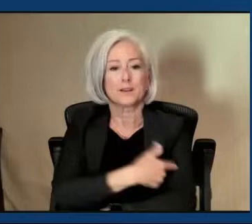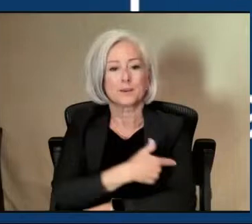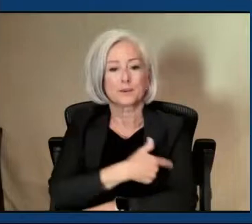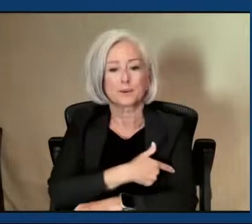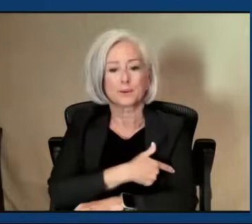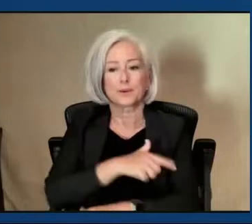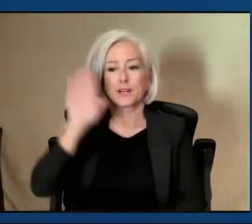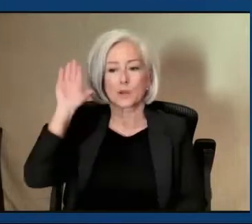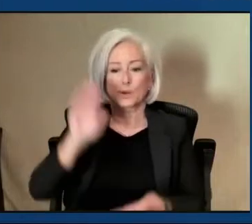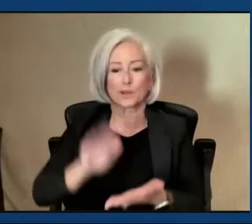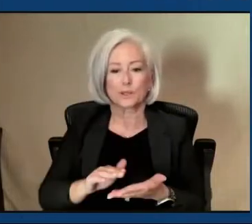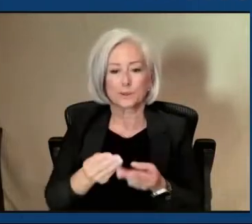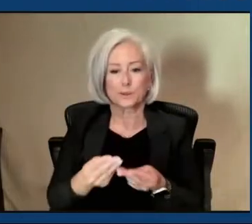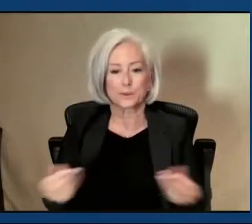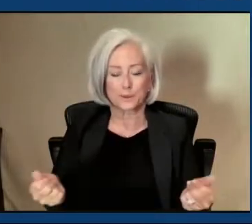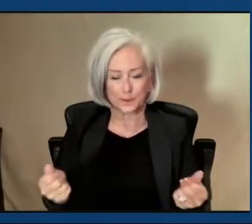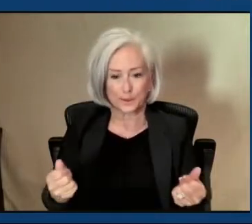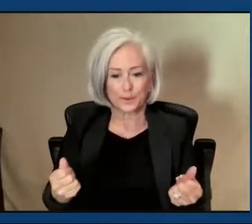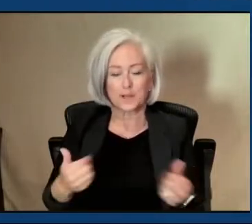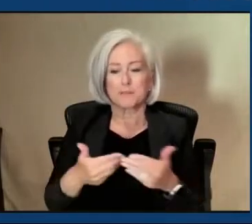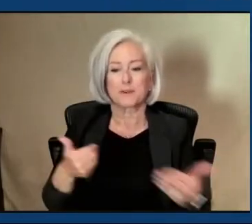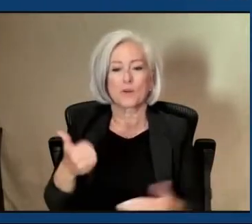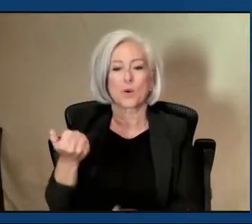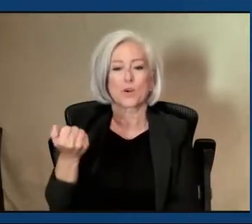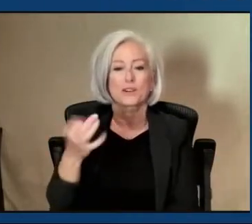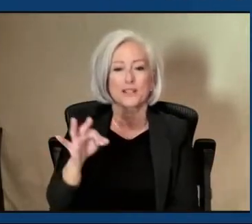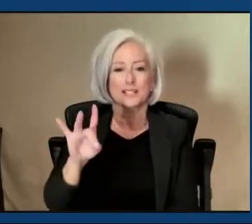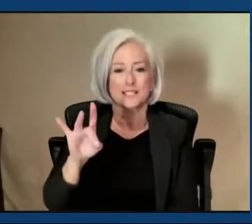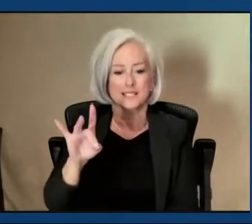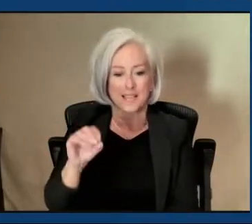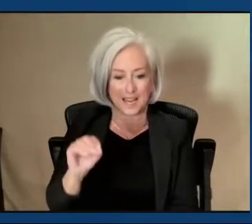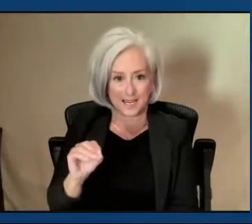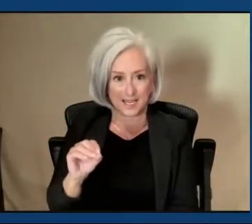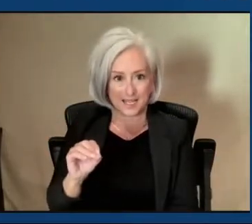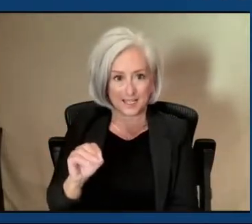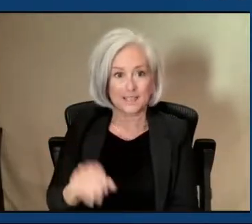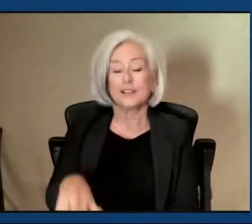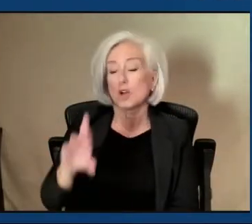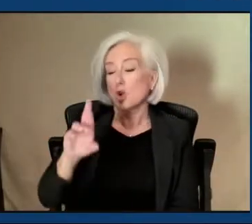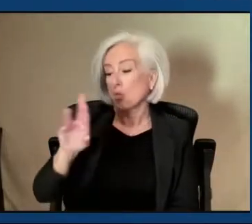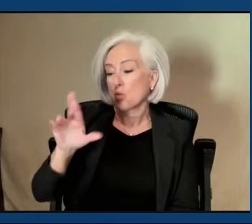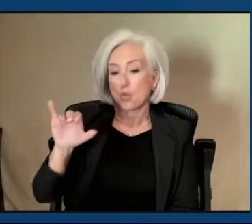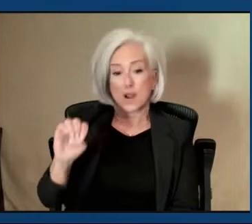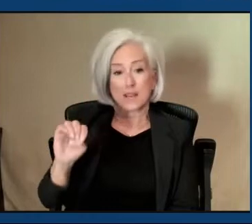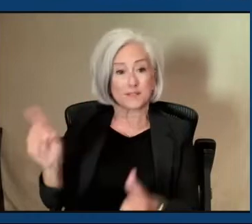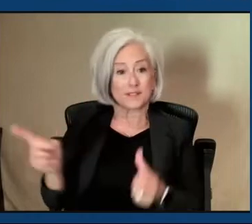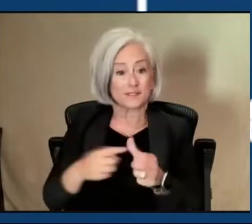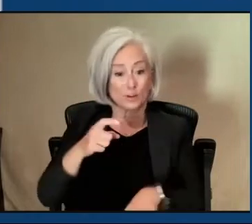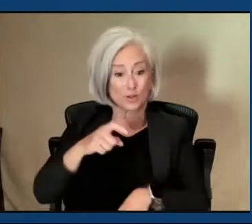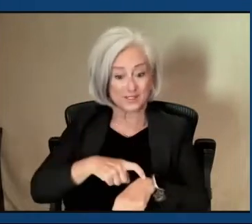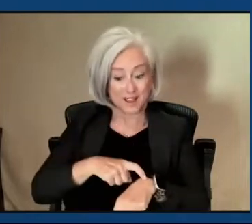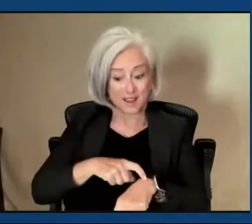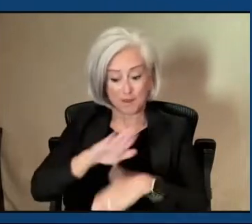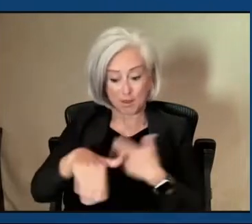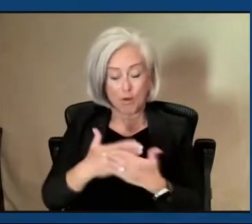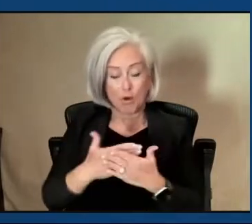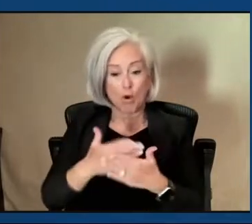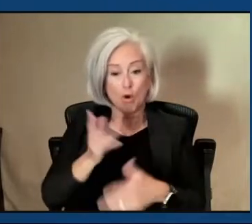by 1980. Before 1885 and the first rabies vaccine, nearly all people infected with rabies